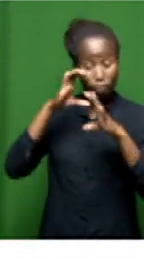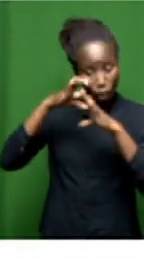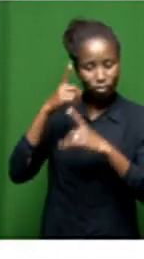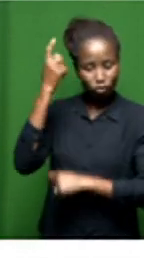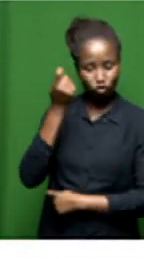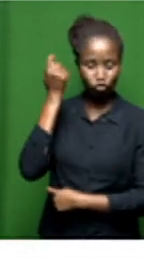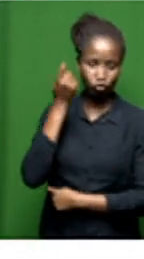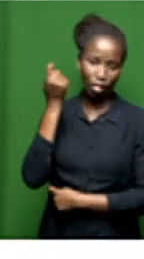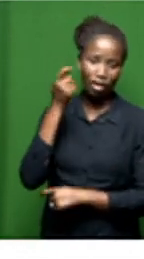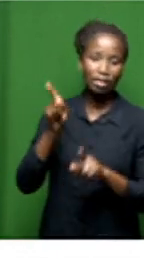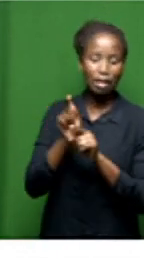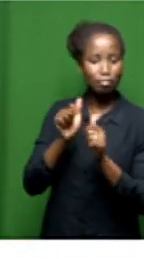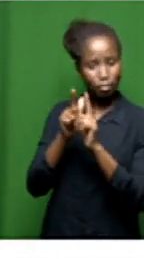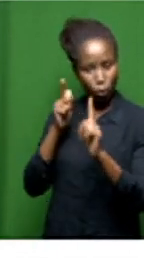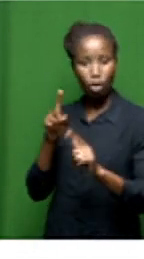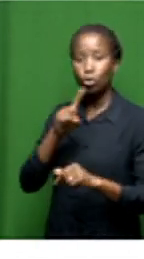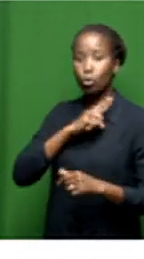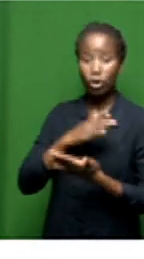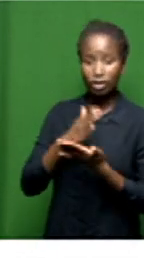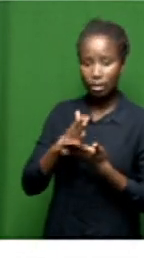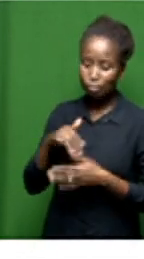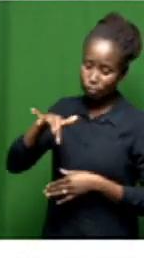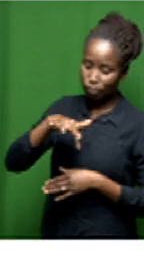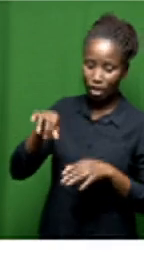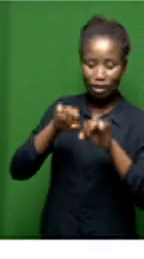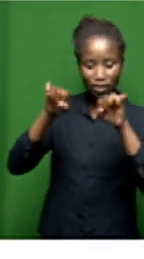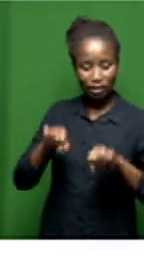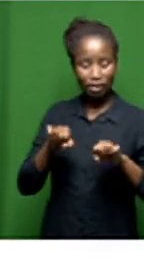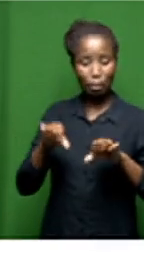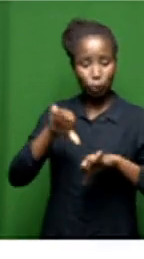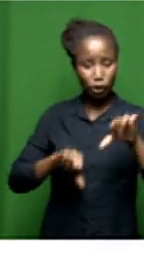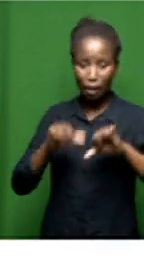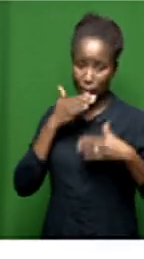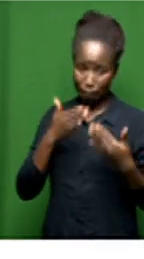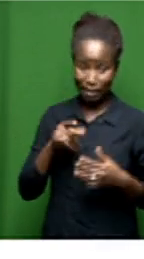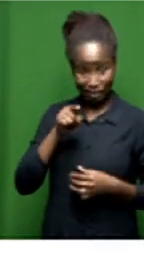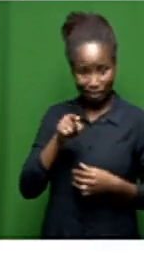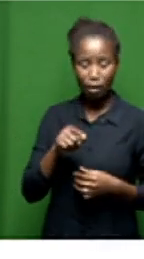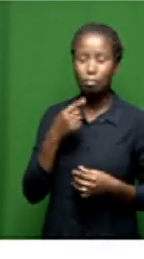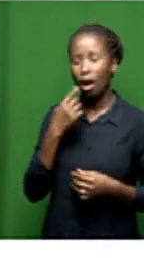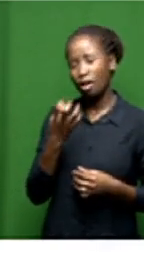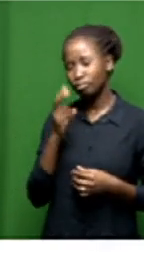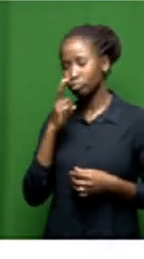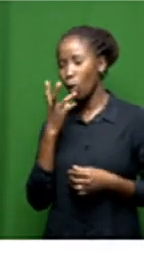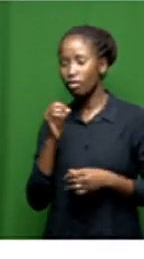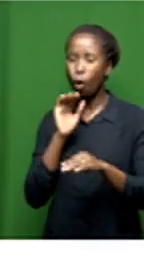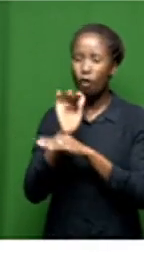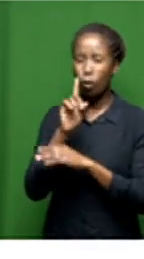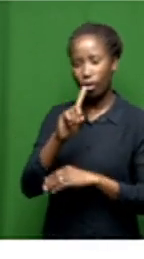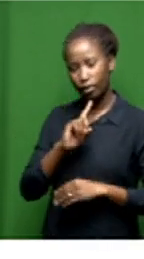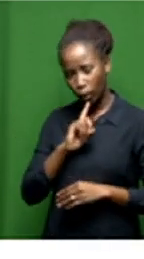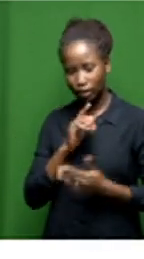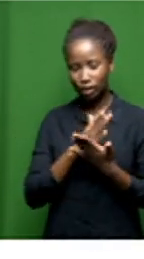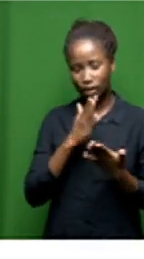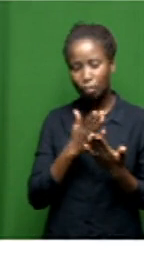where we can't build vaccination sites into the system. And we've got about over 1,000 sites that we can bring easy